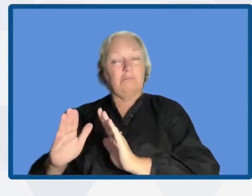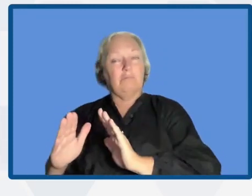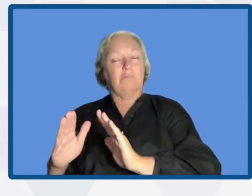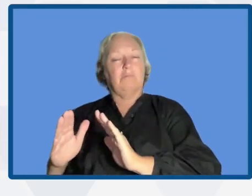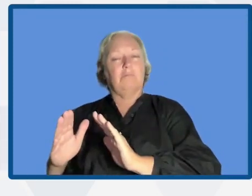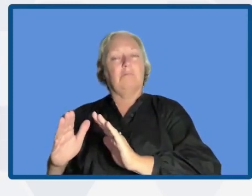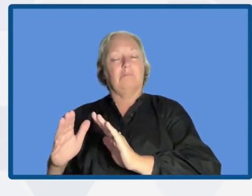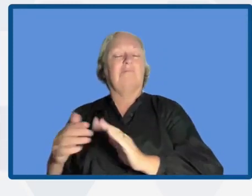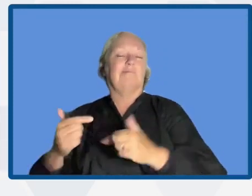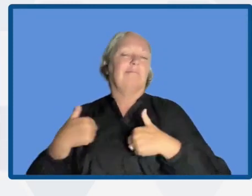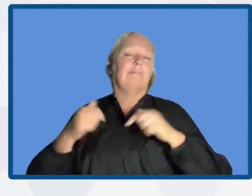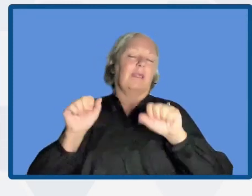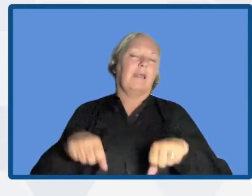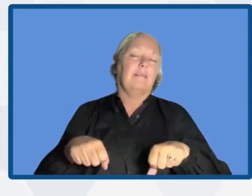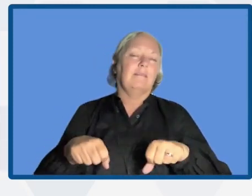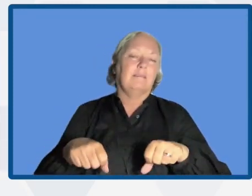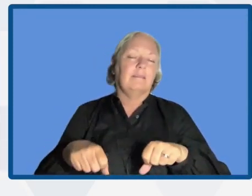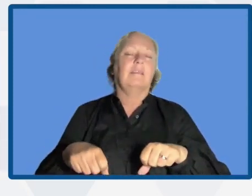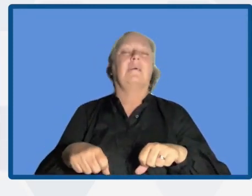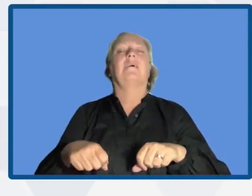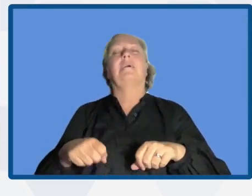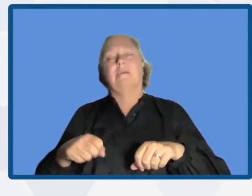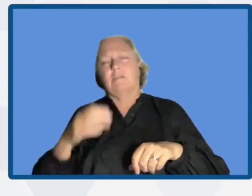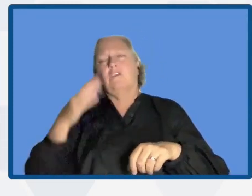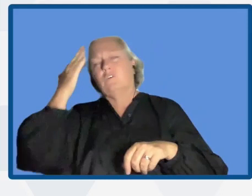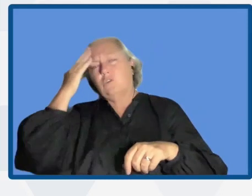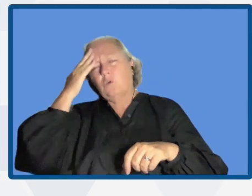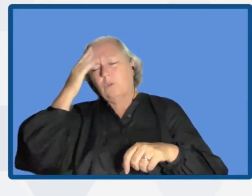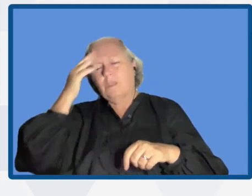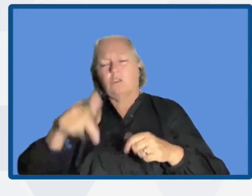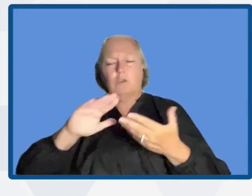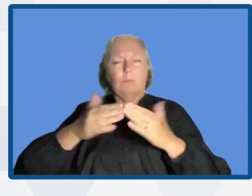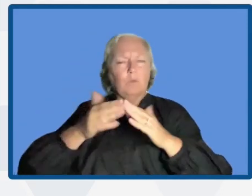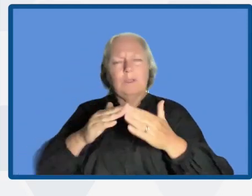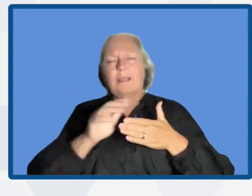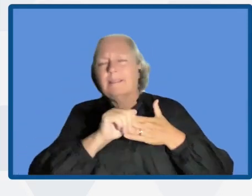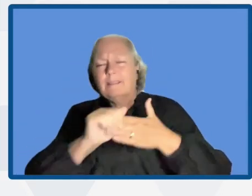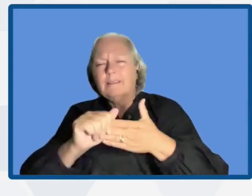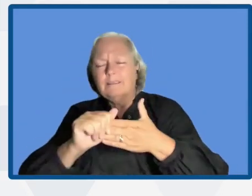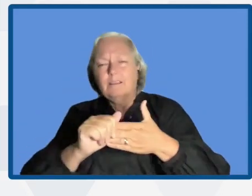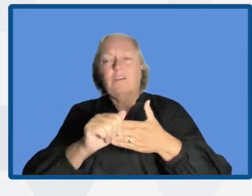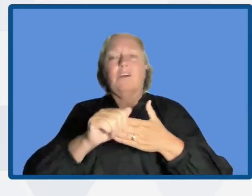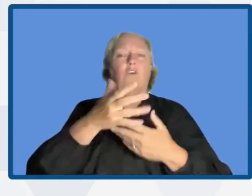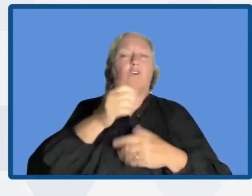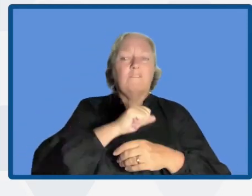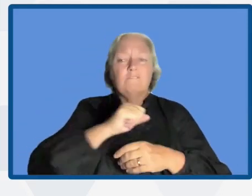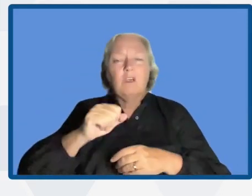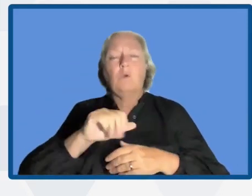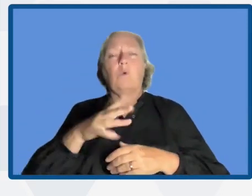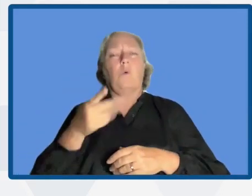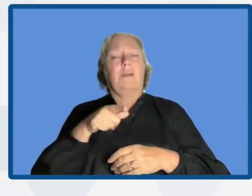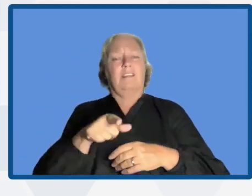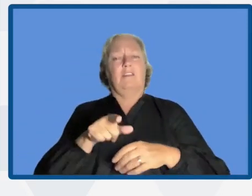we can identify community leaders faster or rescue leaders faster. But we